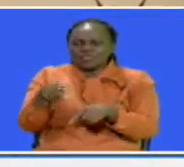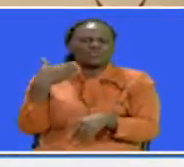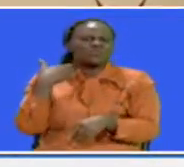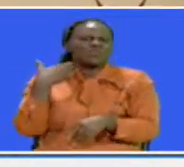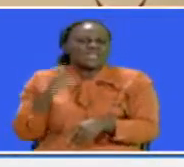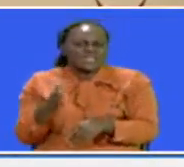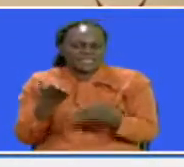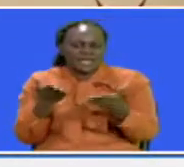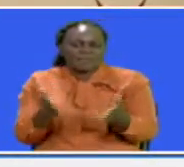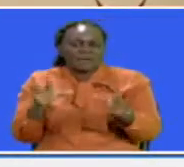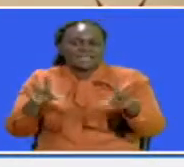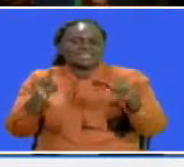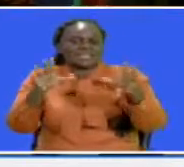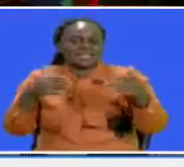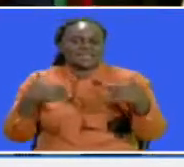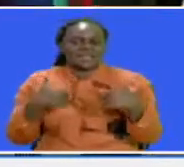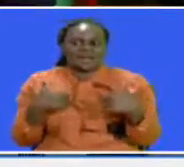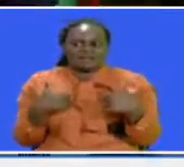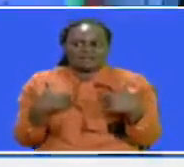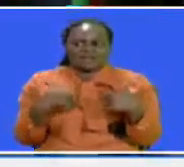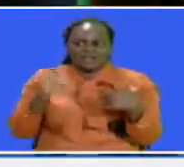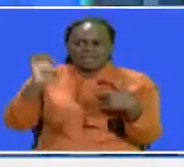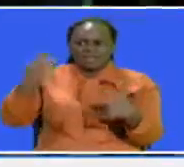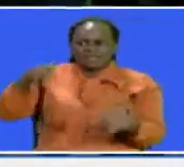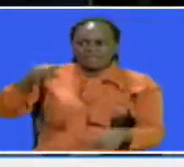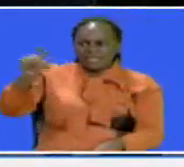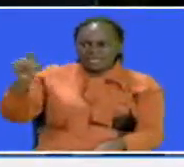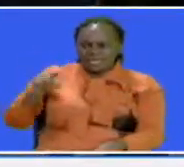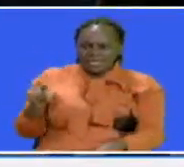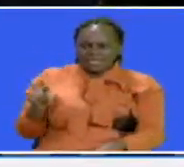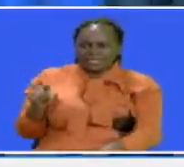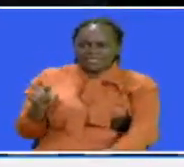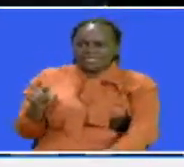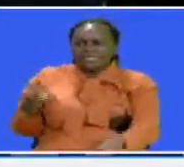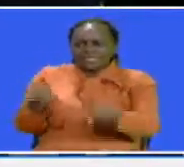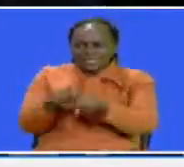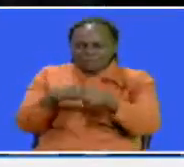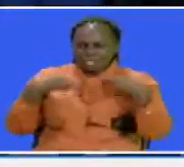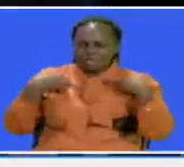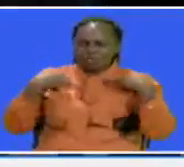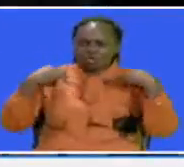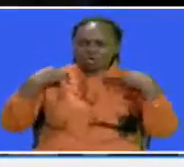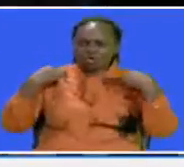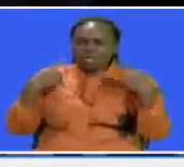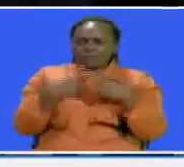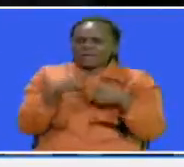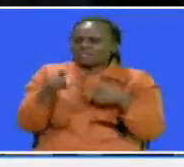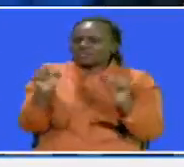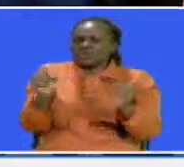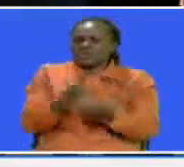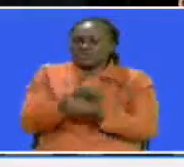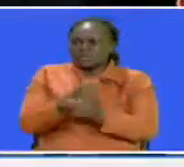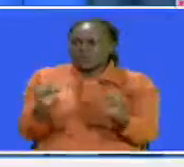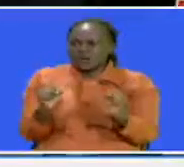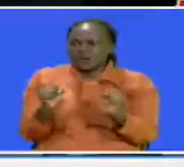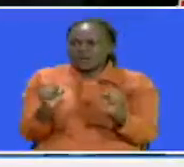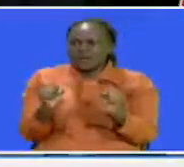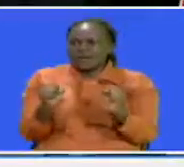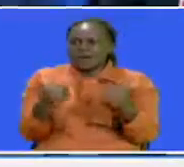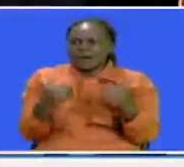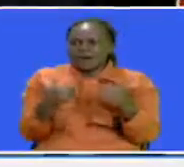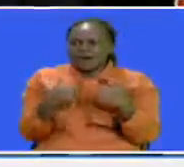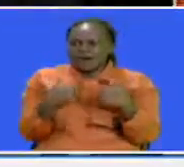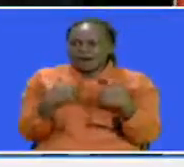is here in Kitengela at the EPZ, making the very same cloth. But in short, you cannot have